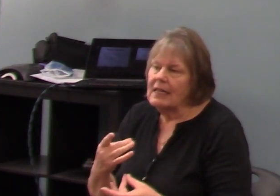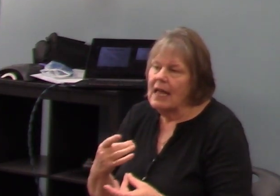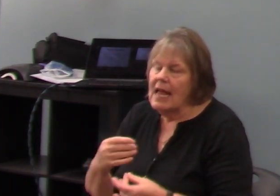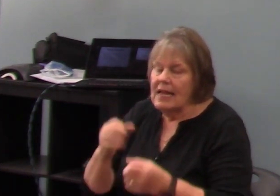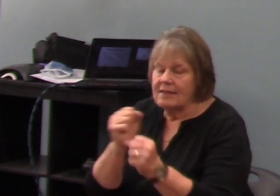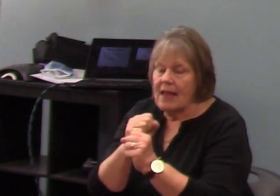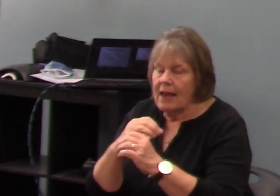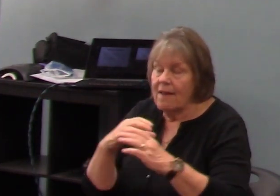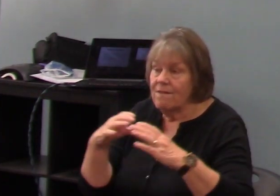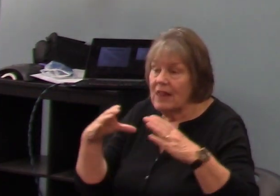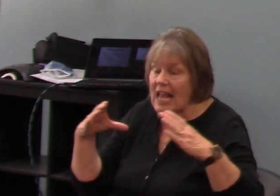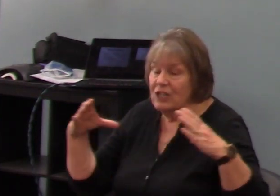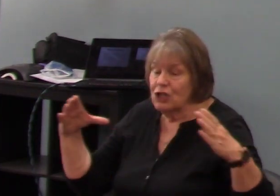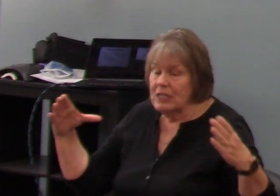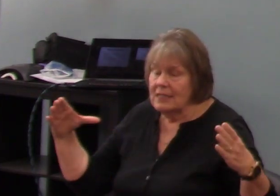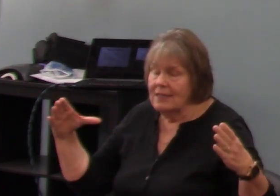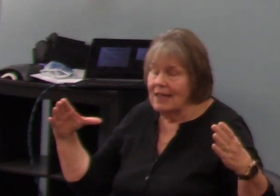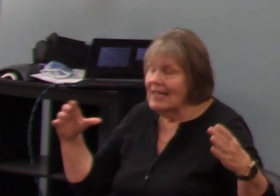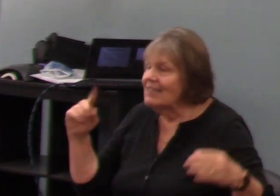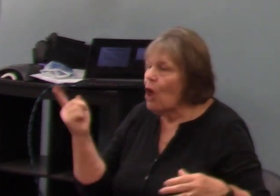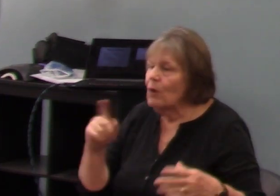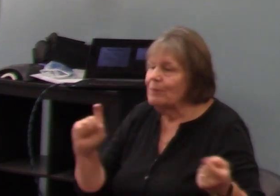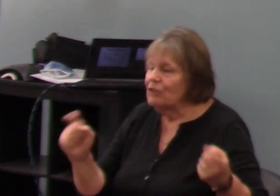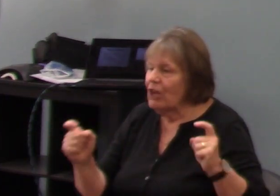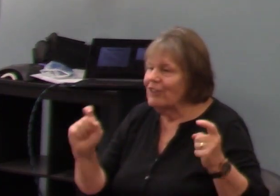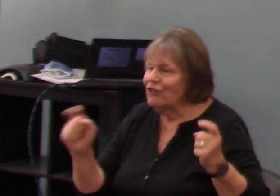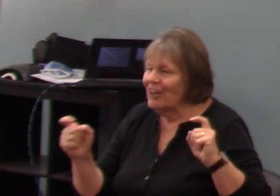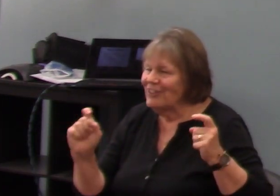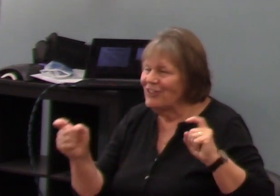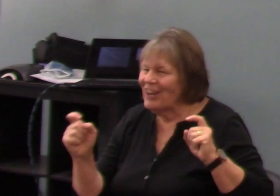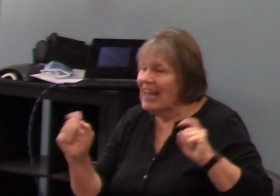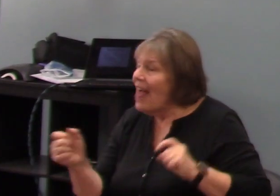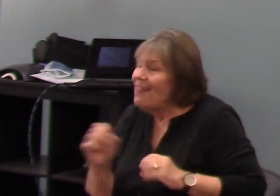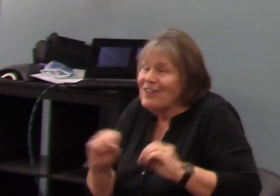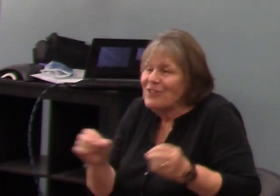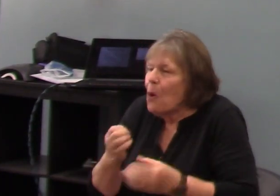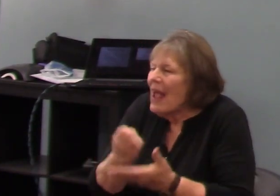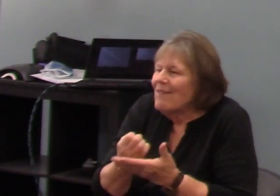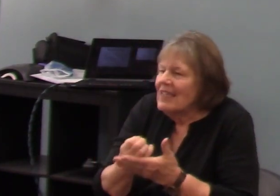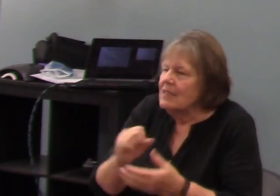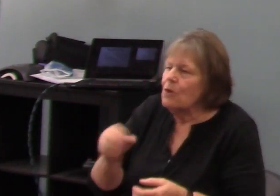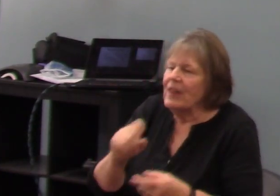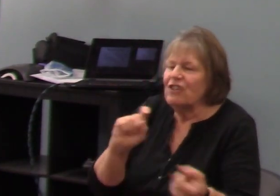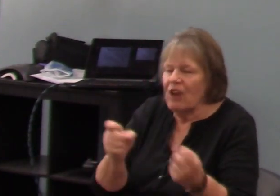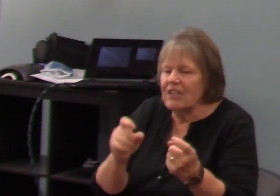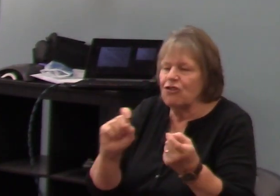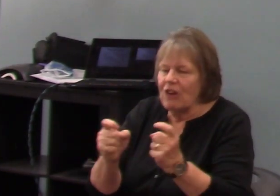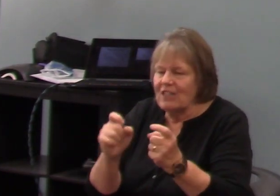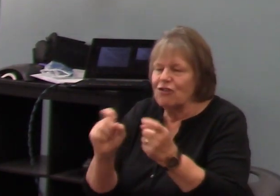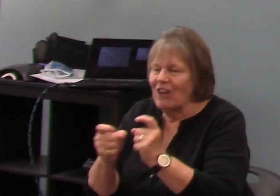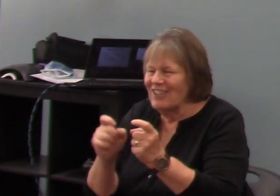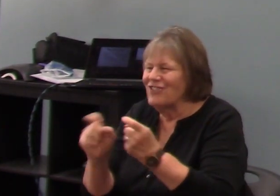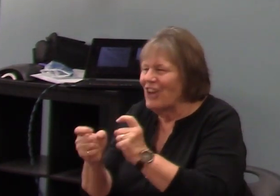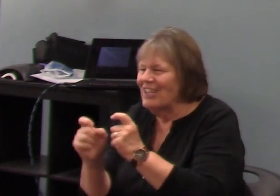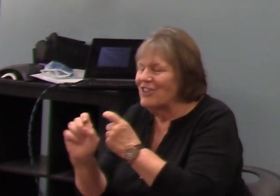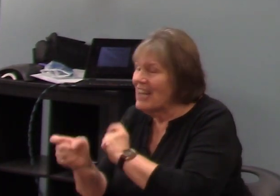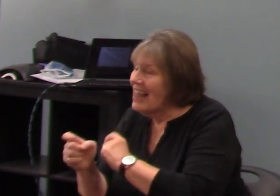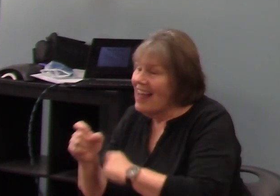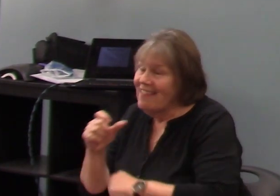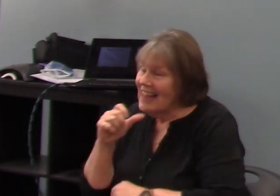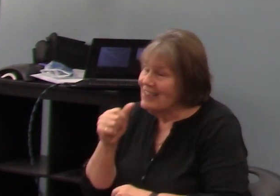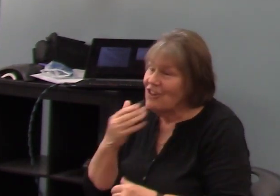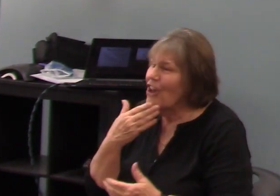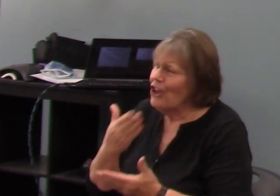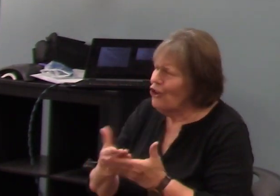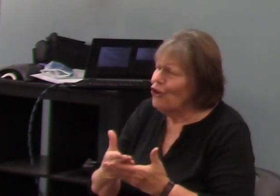Every time they do studies and they find out, well, there's no evidence for it, they change it again and again and again. And it's not a good sign for a good theory if